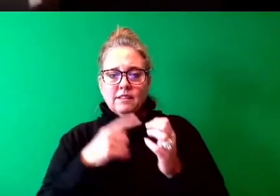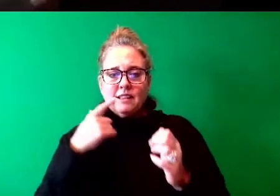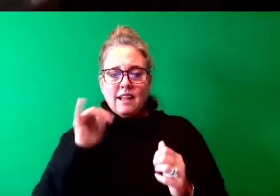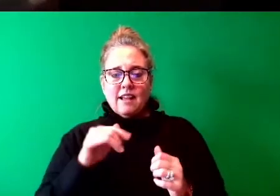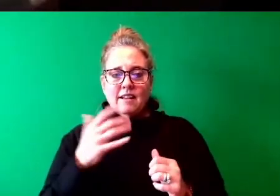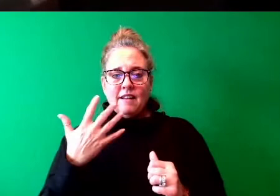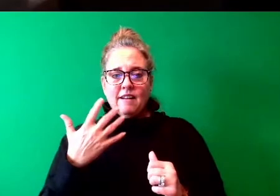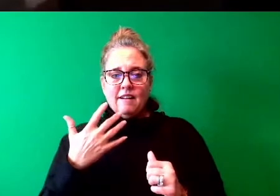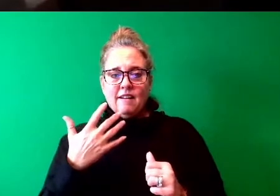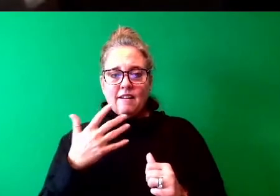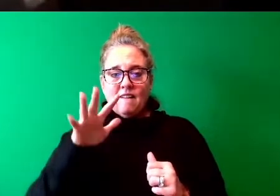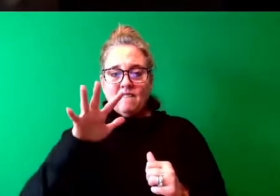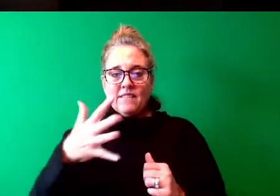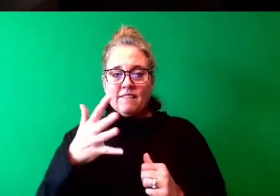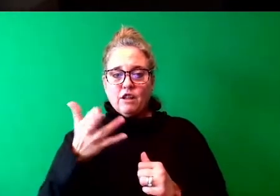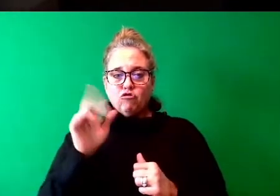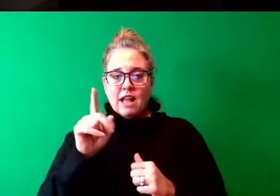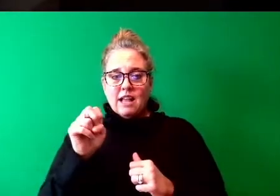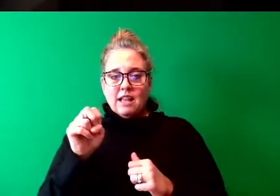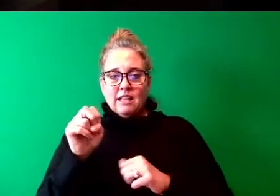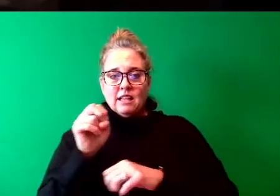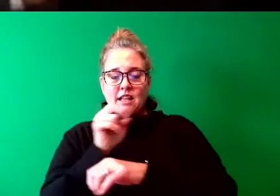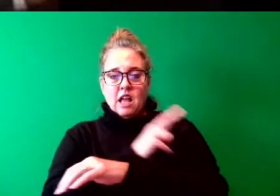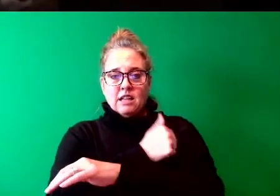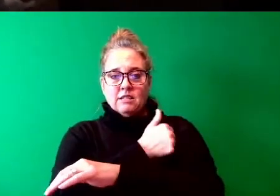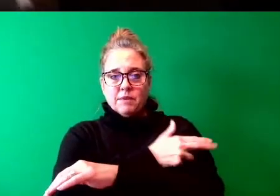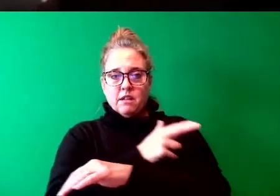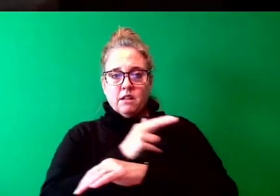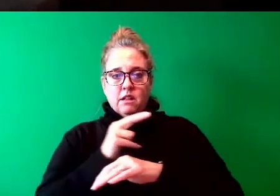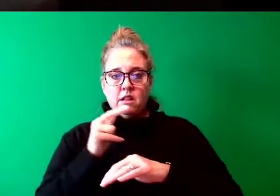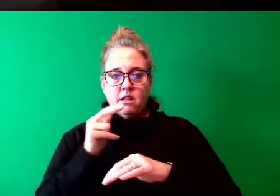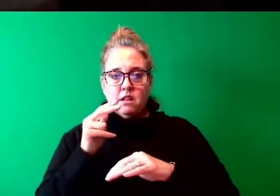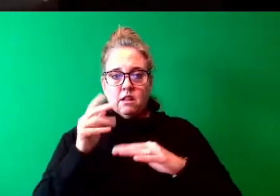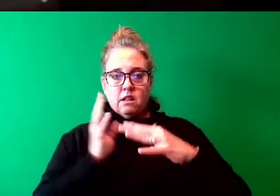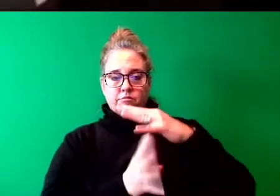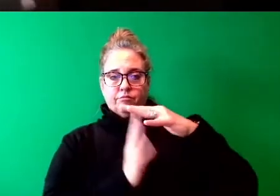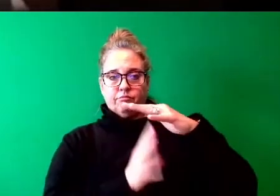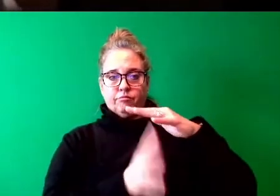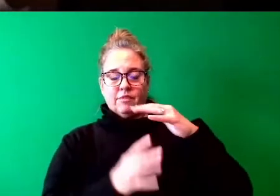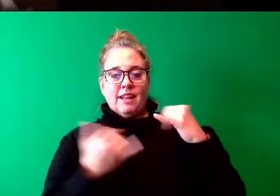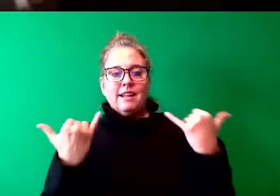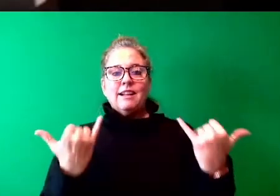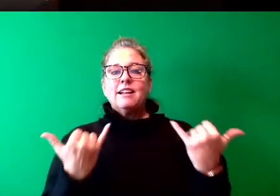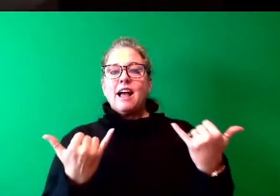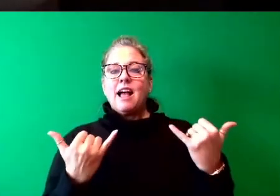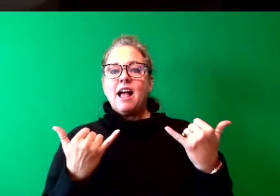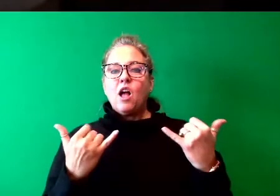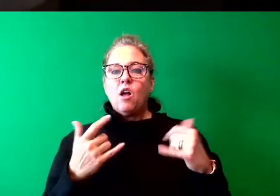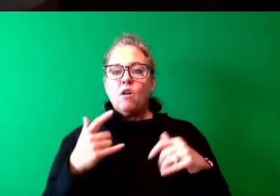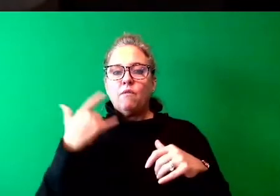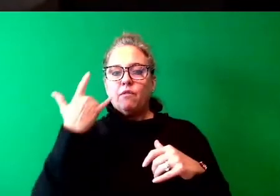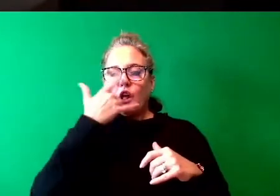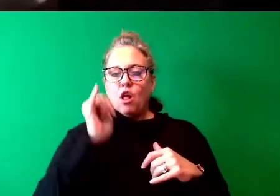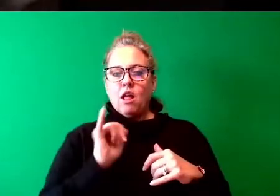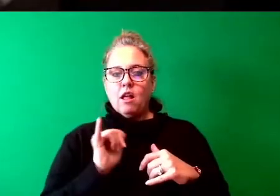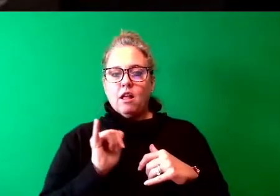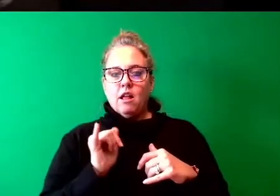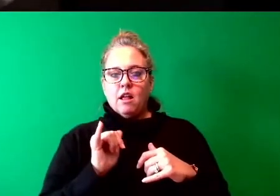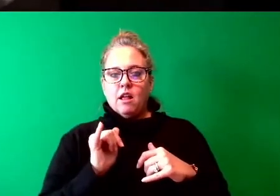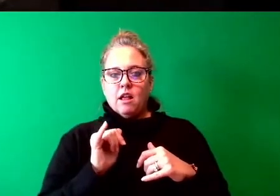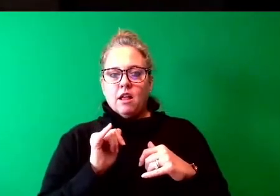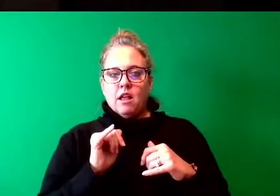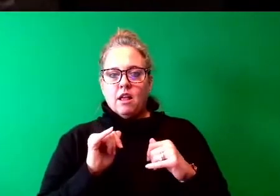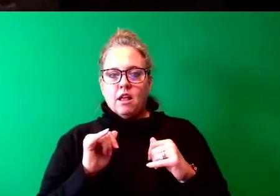signs, though, is that that fifth wave, the deaths and hospitalizations are now starting to mirror the earlier waves, and the reason for that